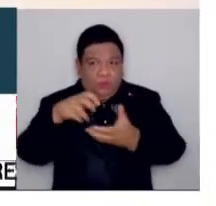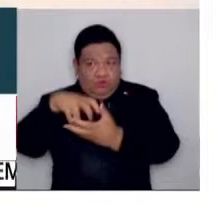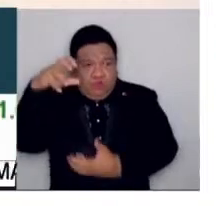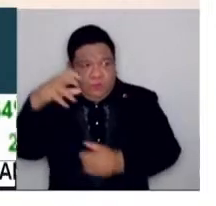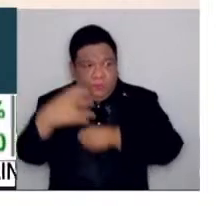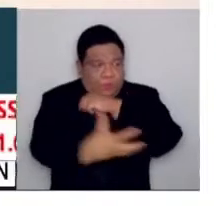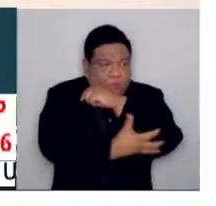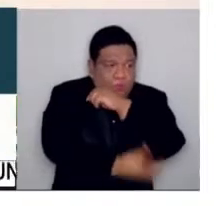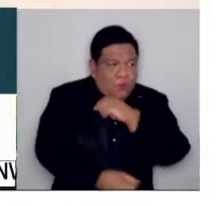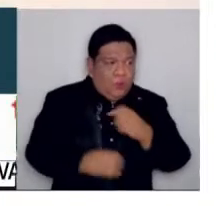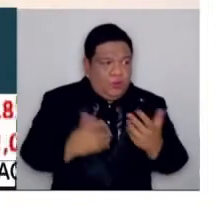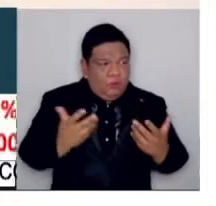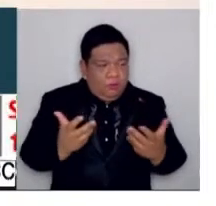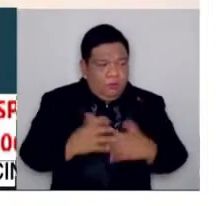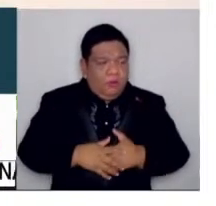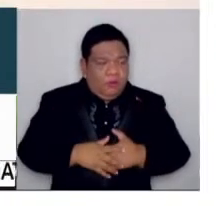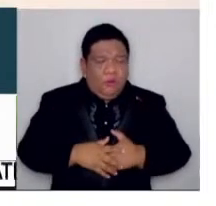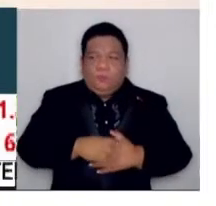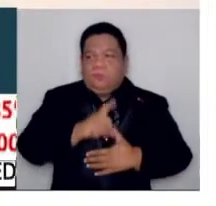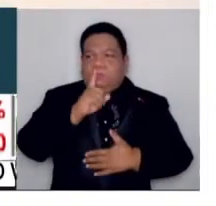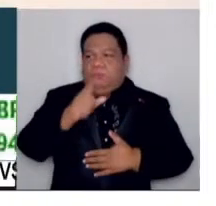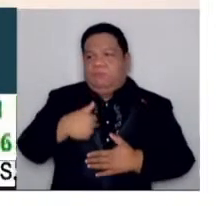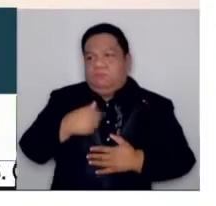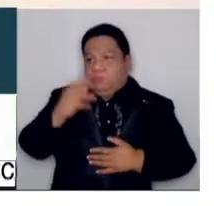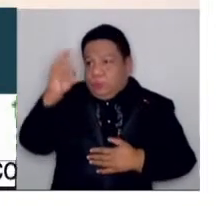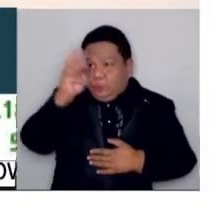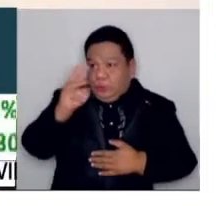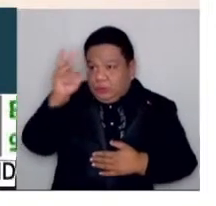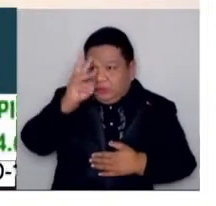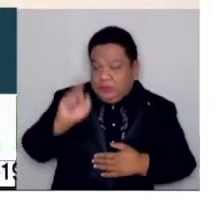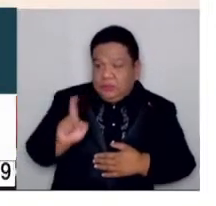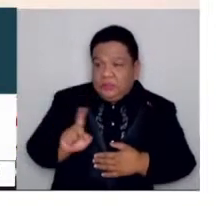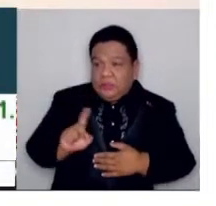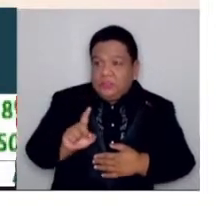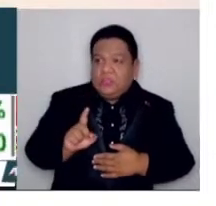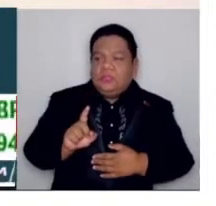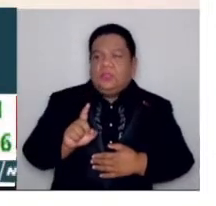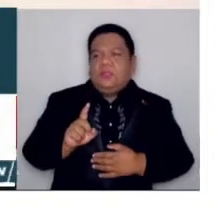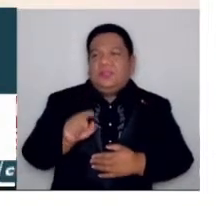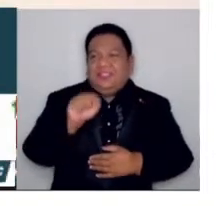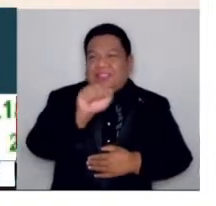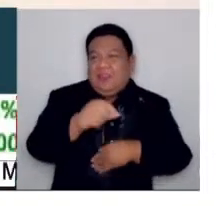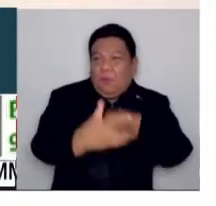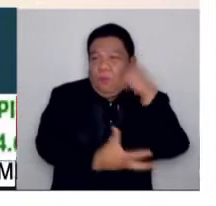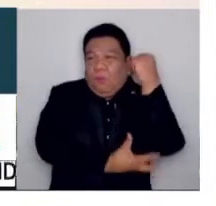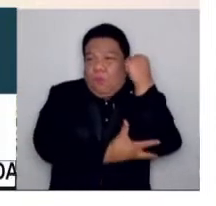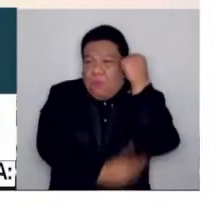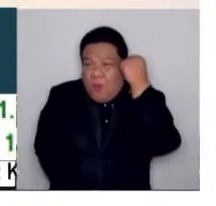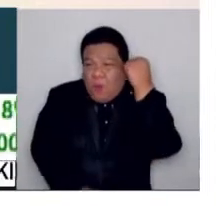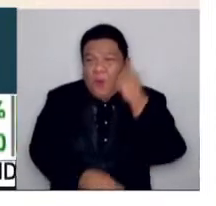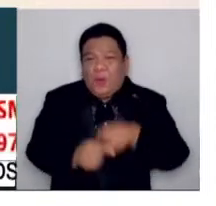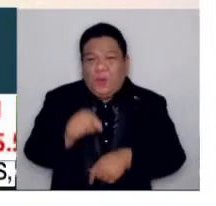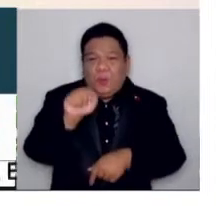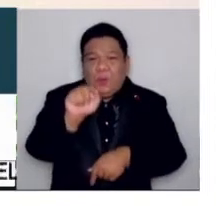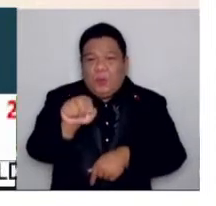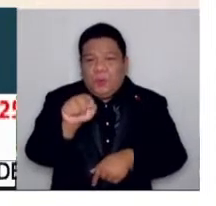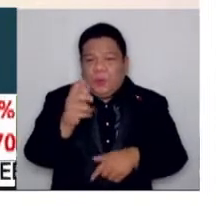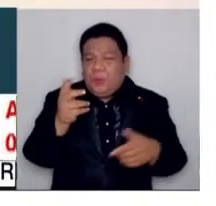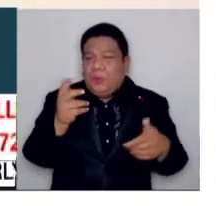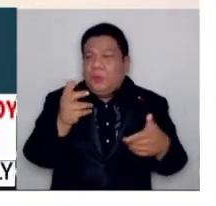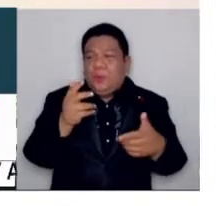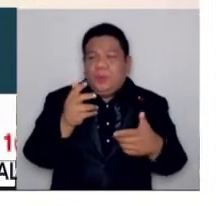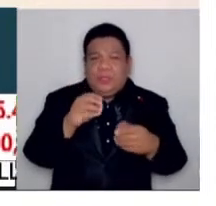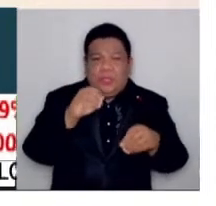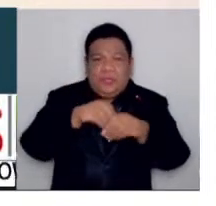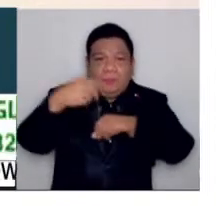the most is that it is the ones, yung the poor and also the ones who are in the